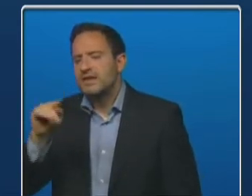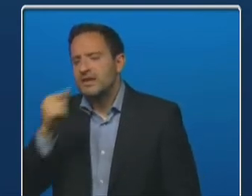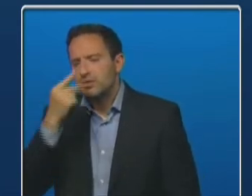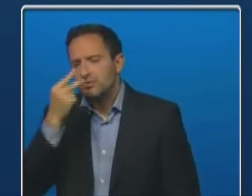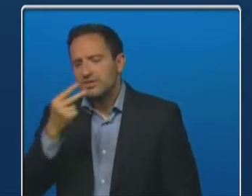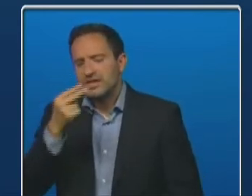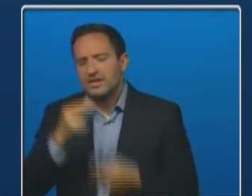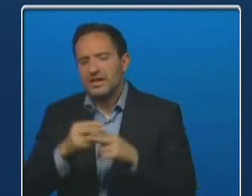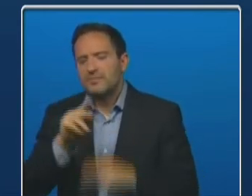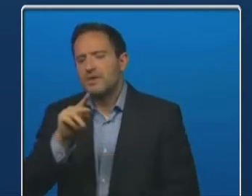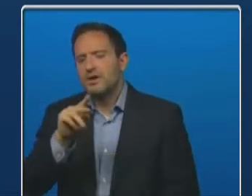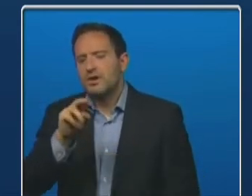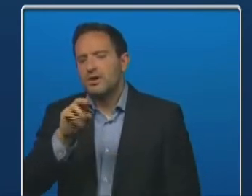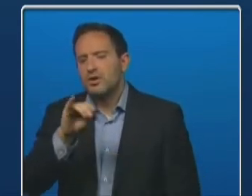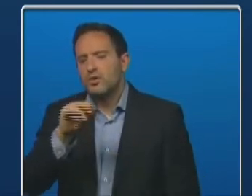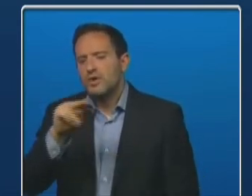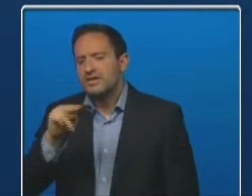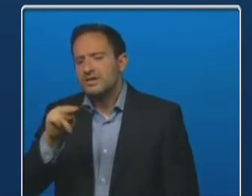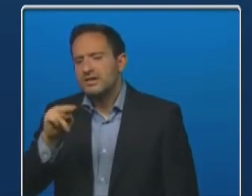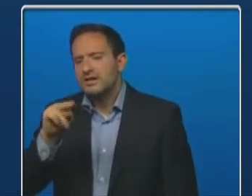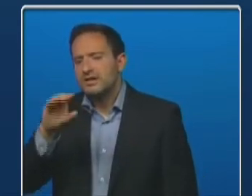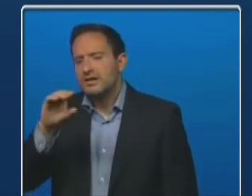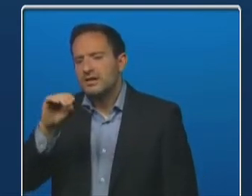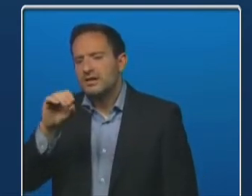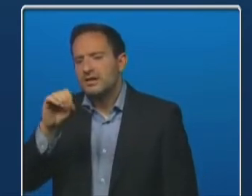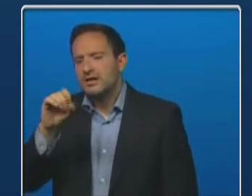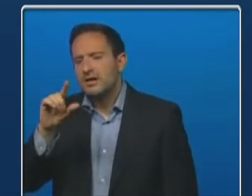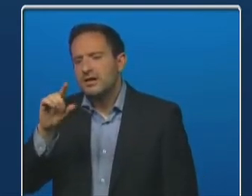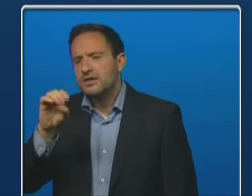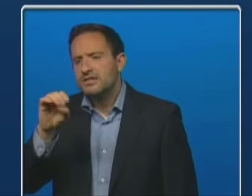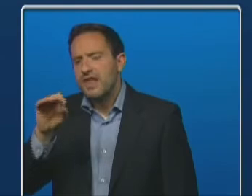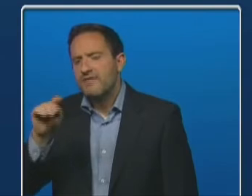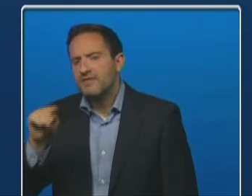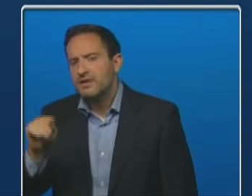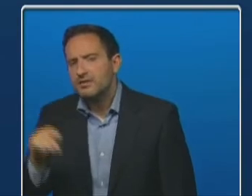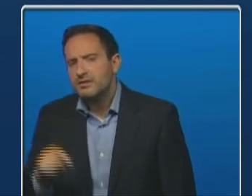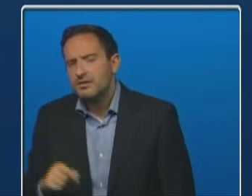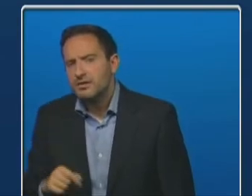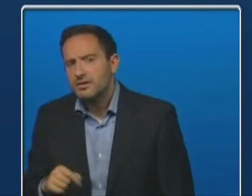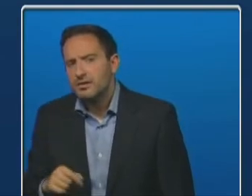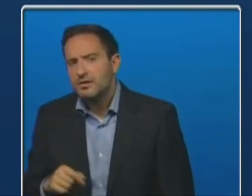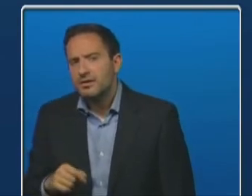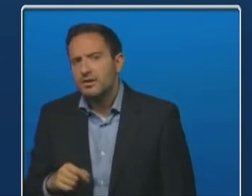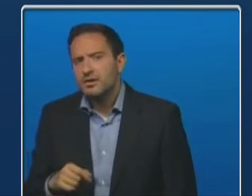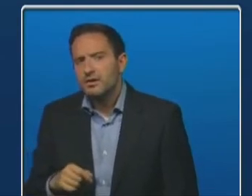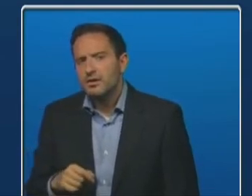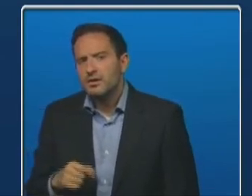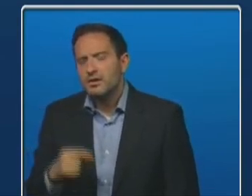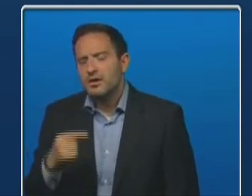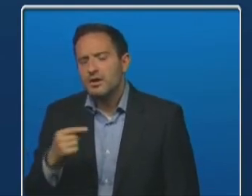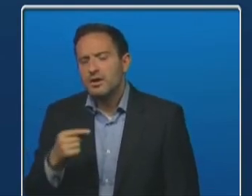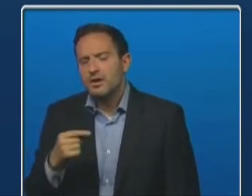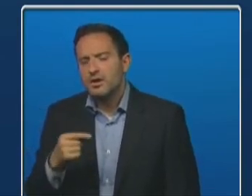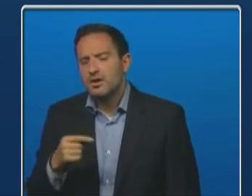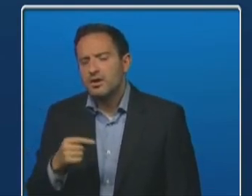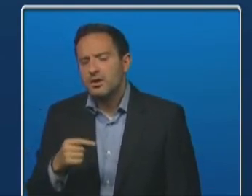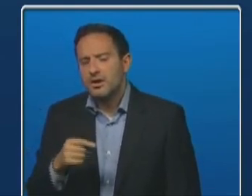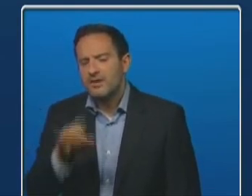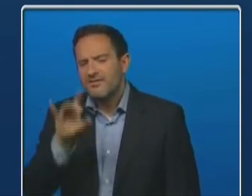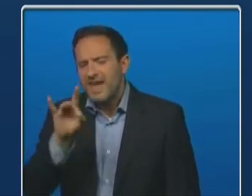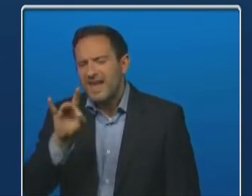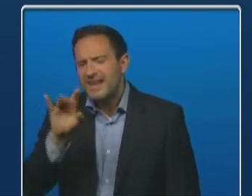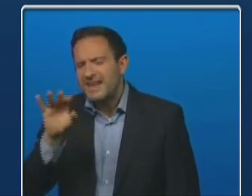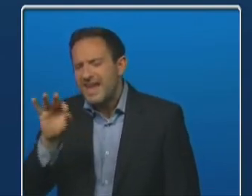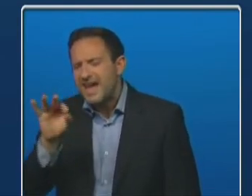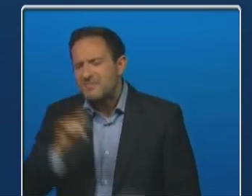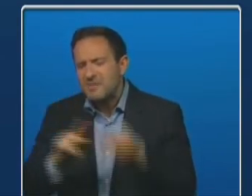was Kristen Koslap who made that statement. I don't know, Kristen, if you have anything else to add. For want of 89 people,